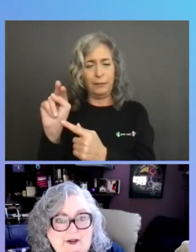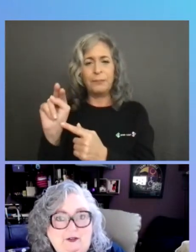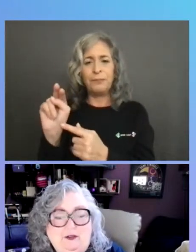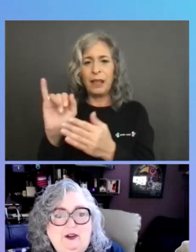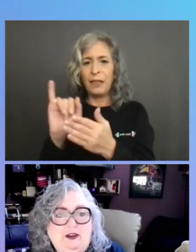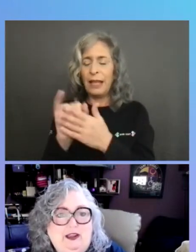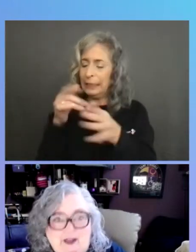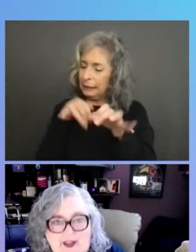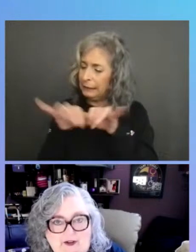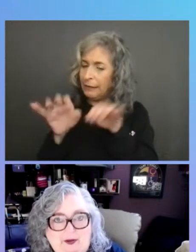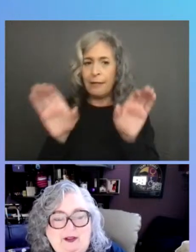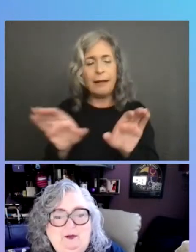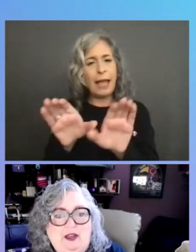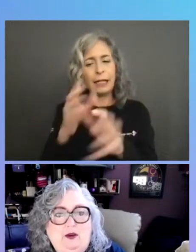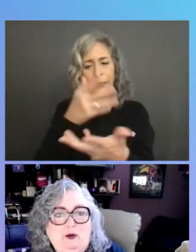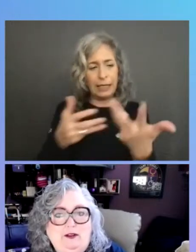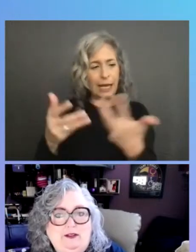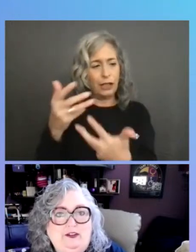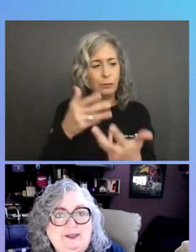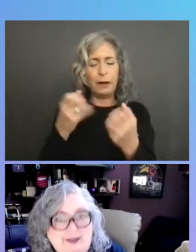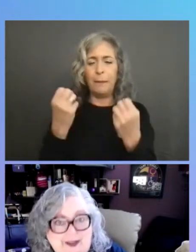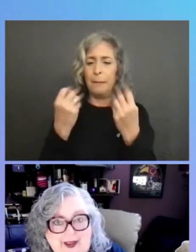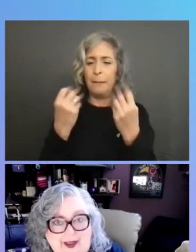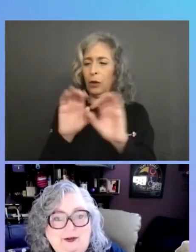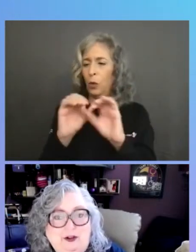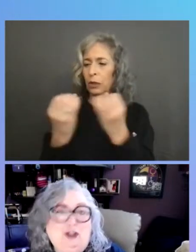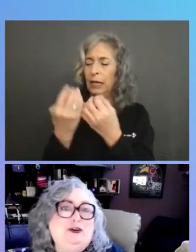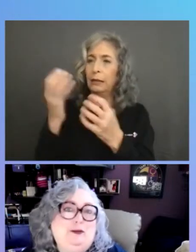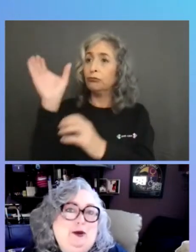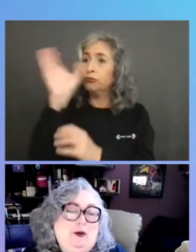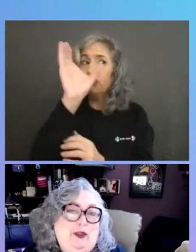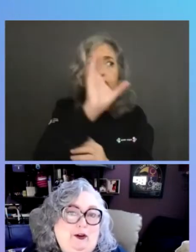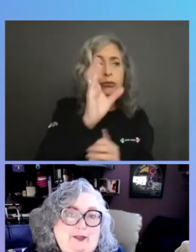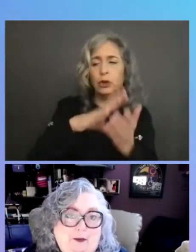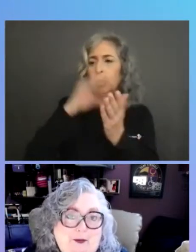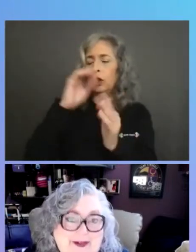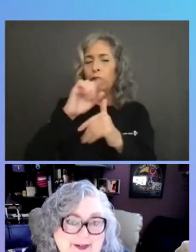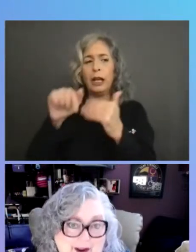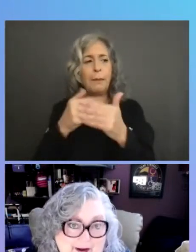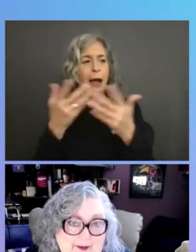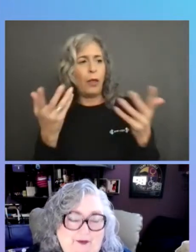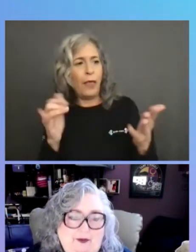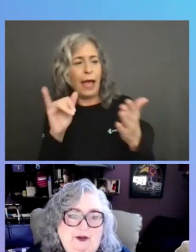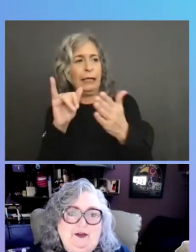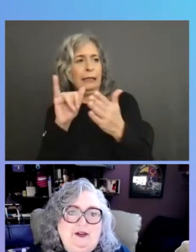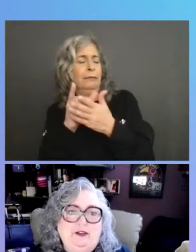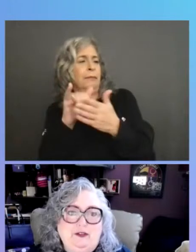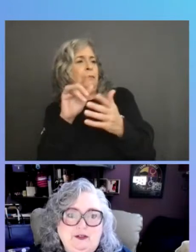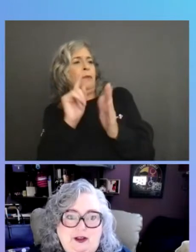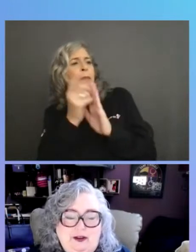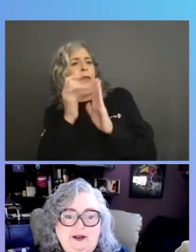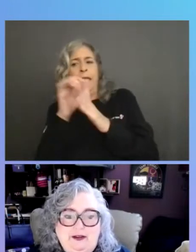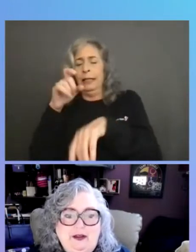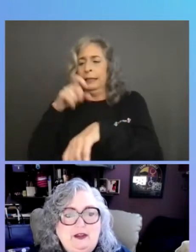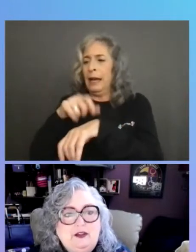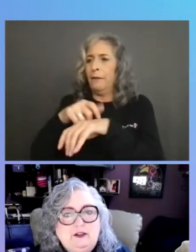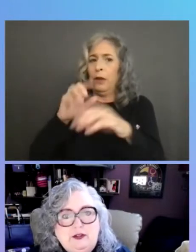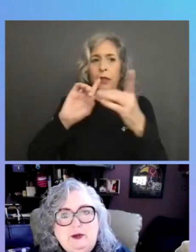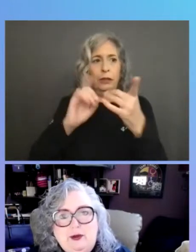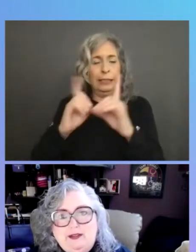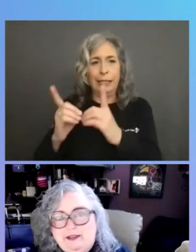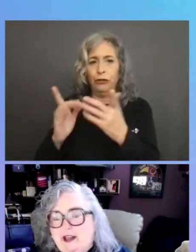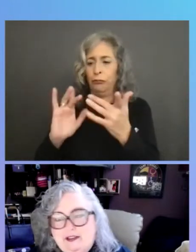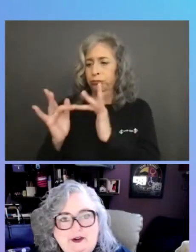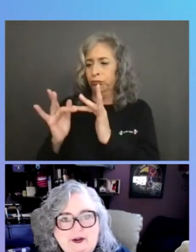an active engagement that many organizations seek out to learn about where they are in that moment in time for their digital content.